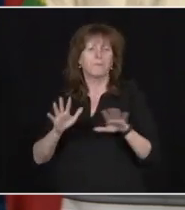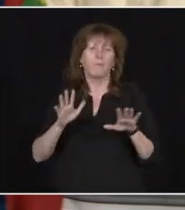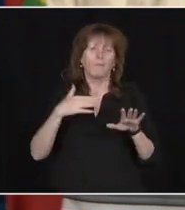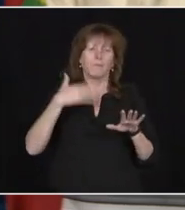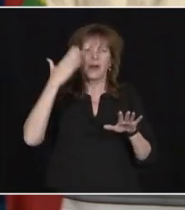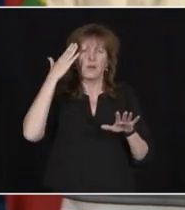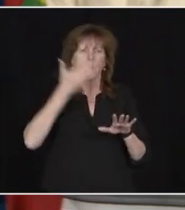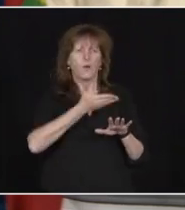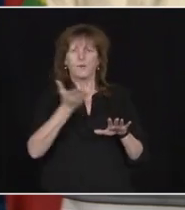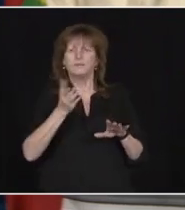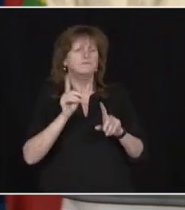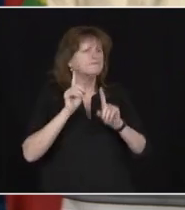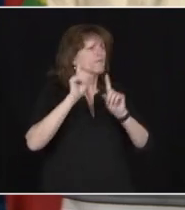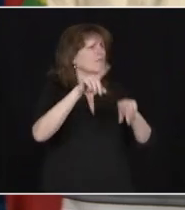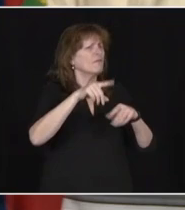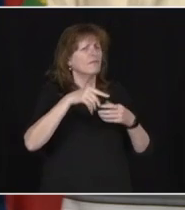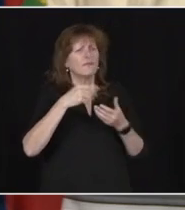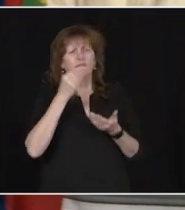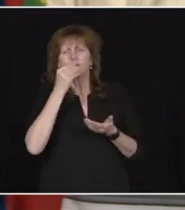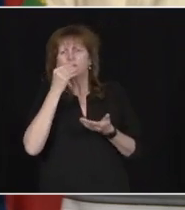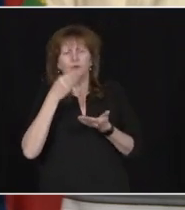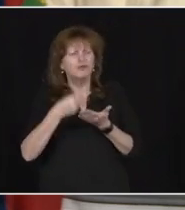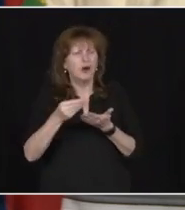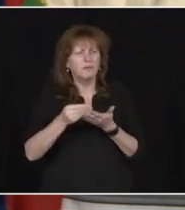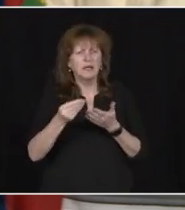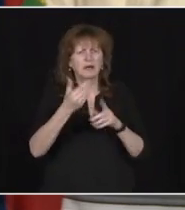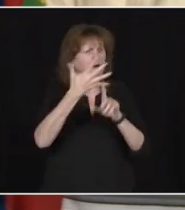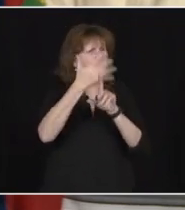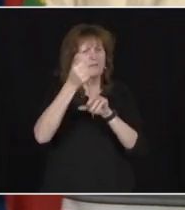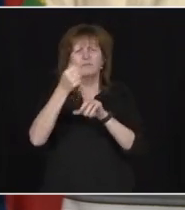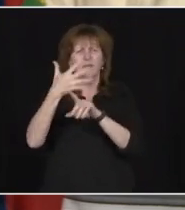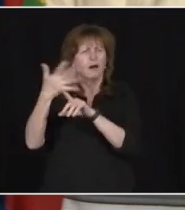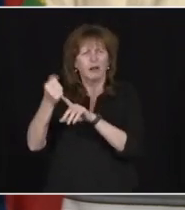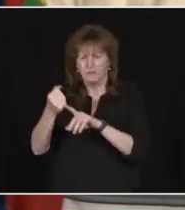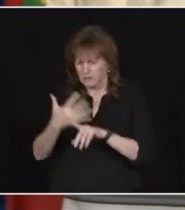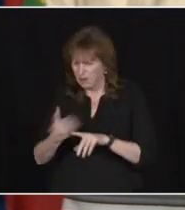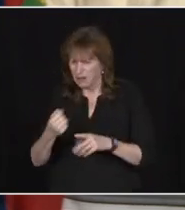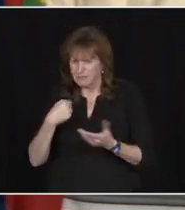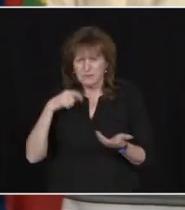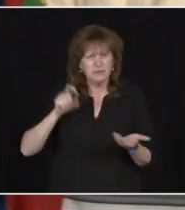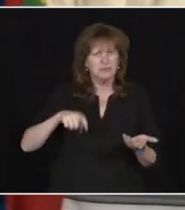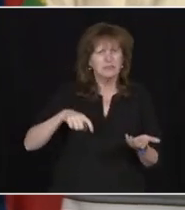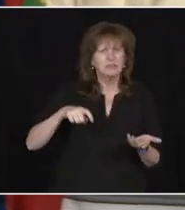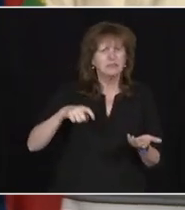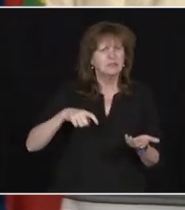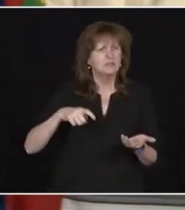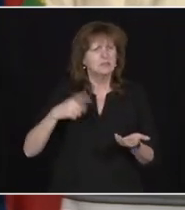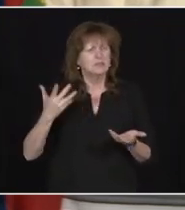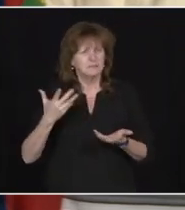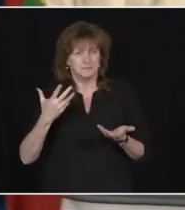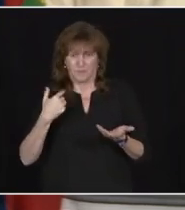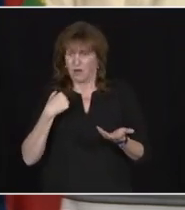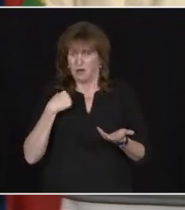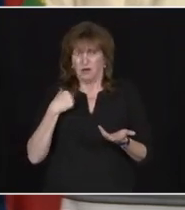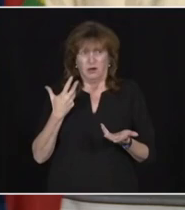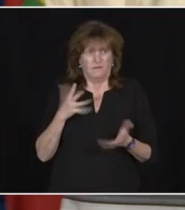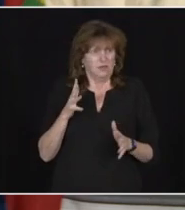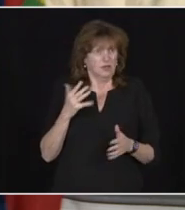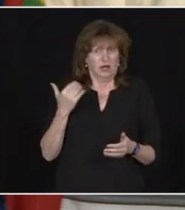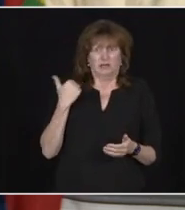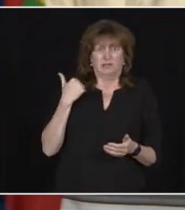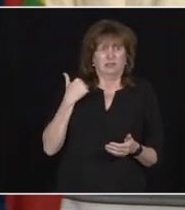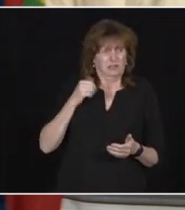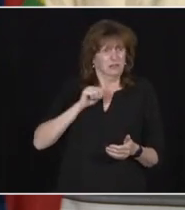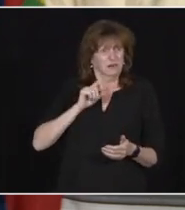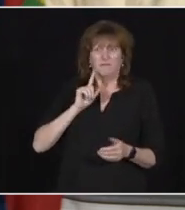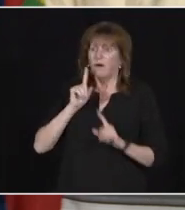some shortages of key goods at grocery stores. I saw it firsthand earlier this week when I went to pick up a few